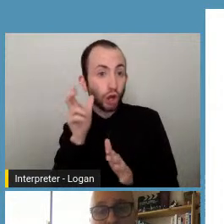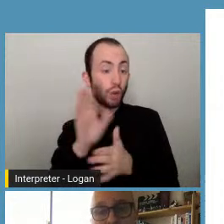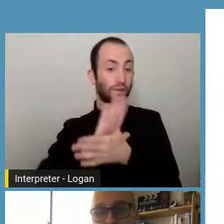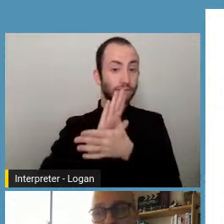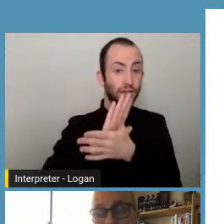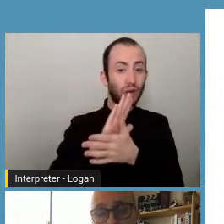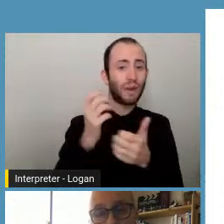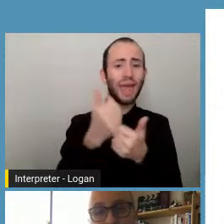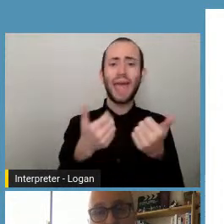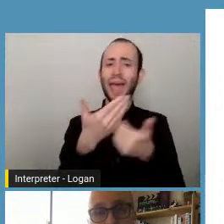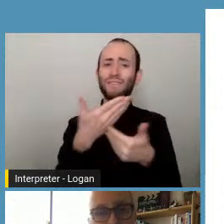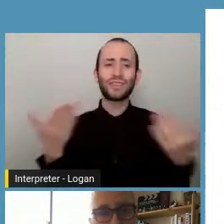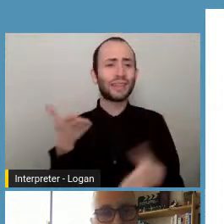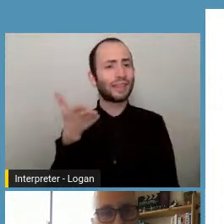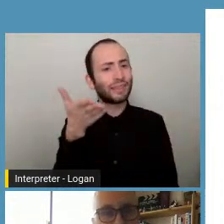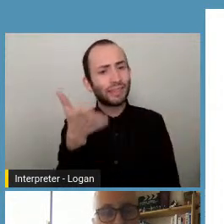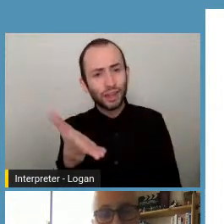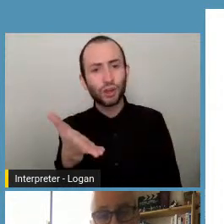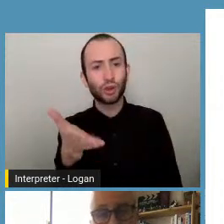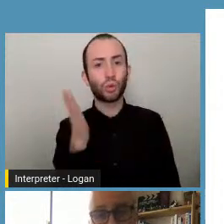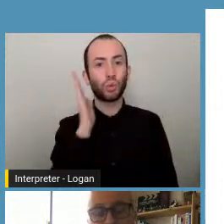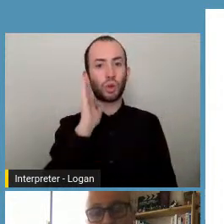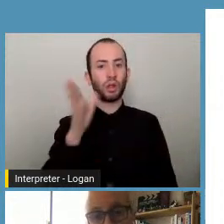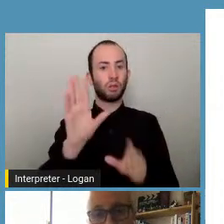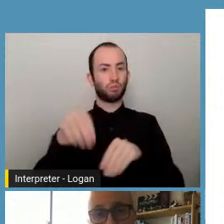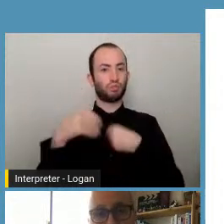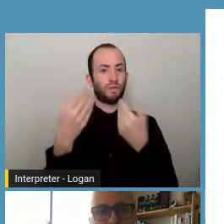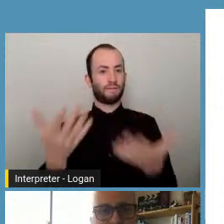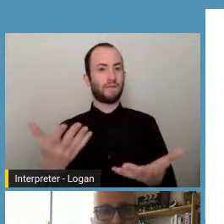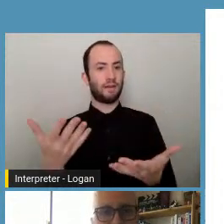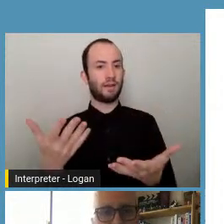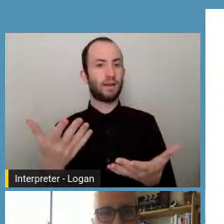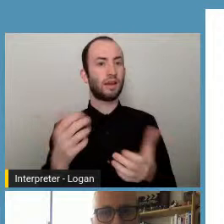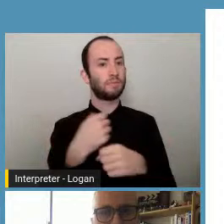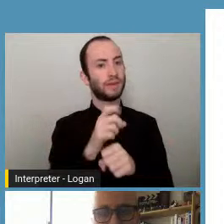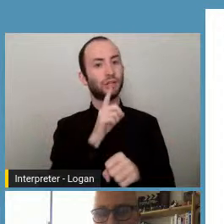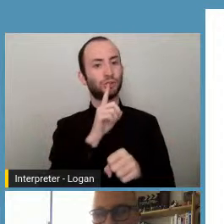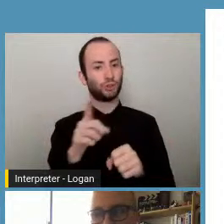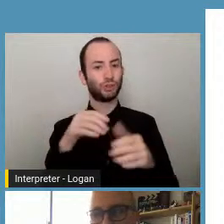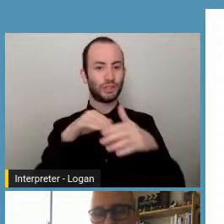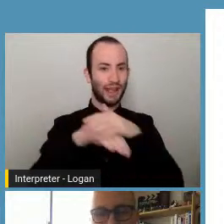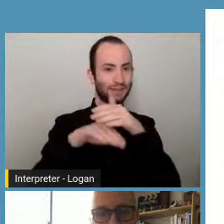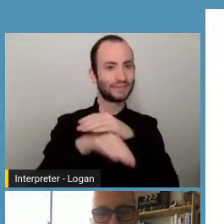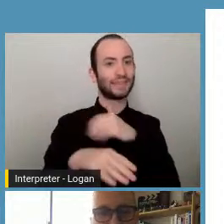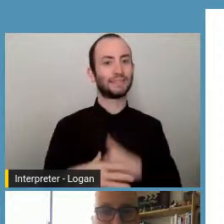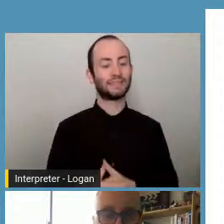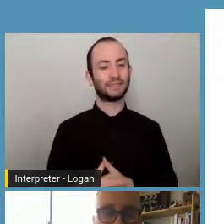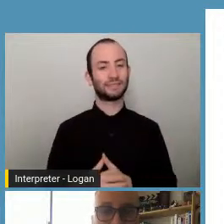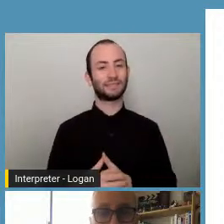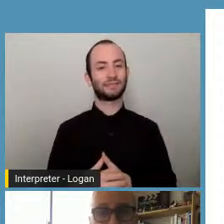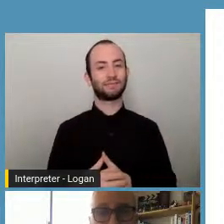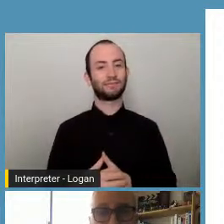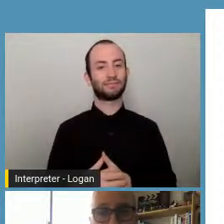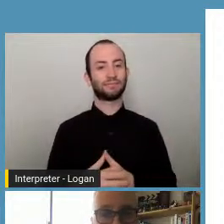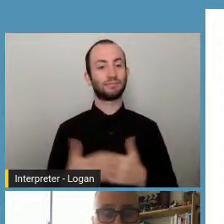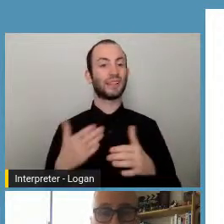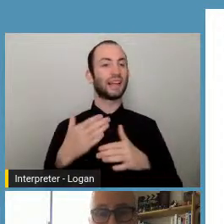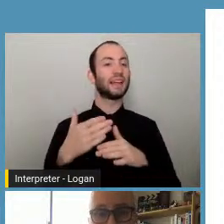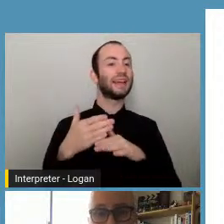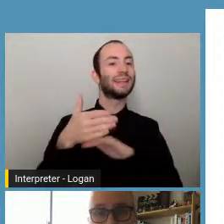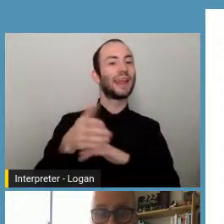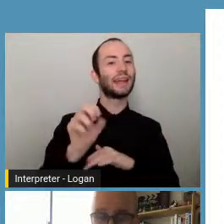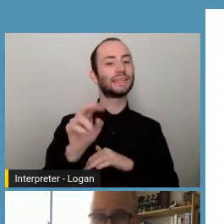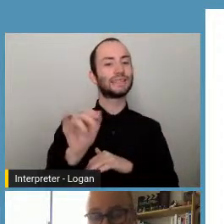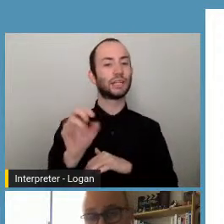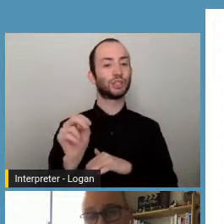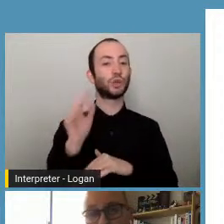that website, through that digital channel. So we need to make sure those things are accessible as well. So the next session, we'll get into